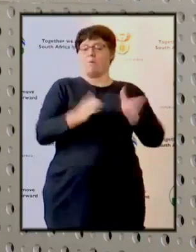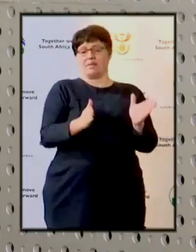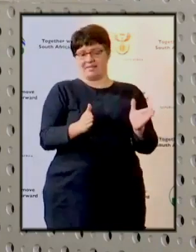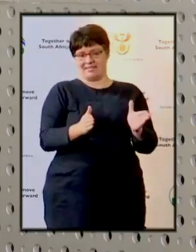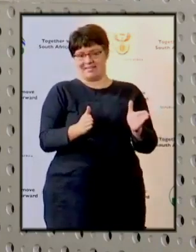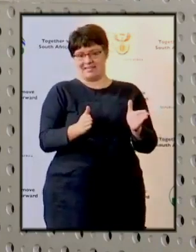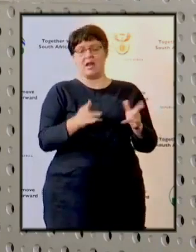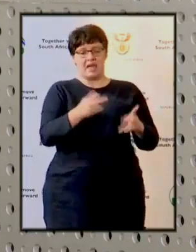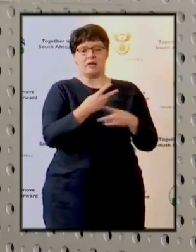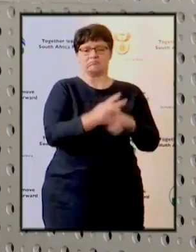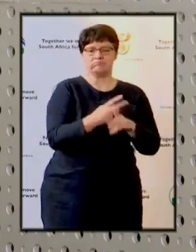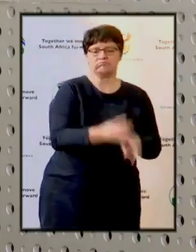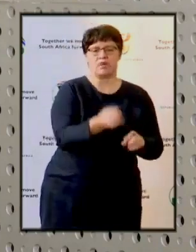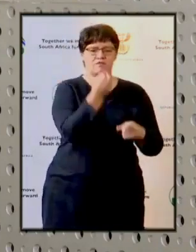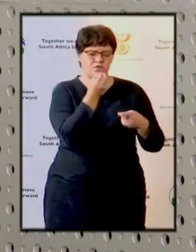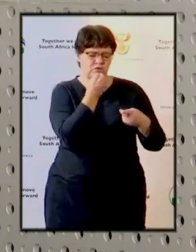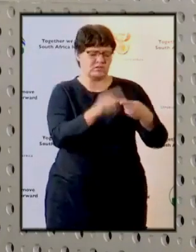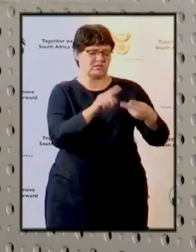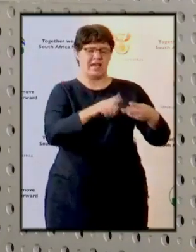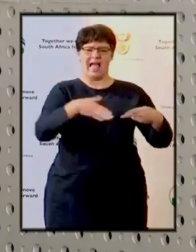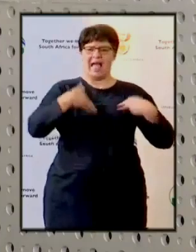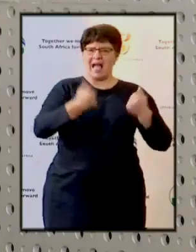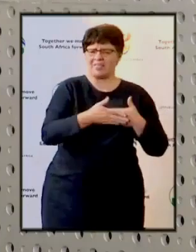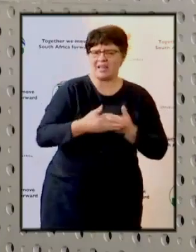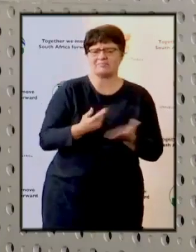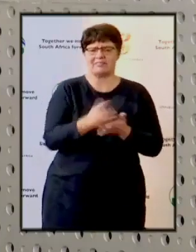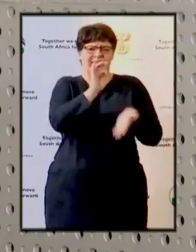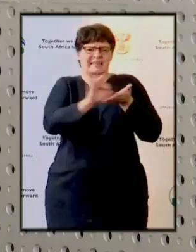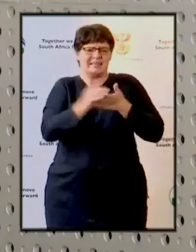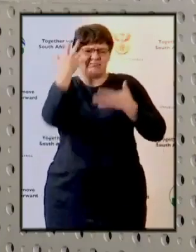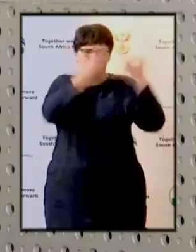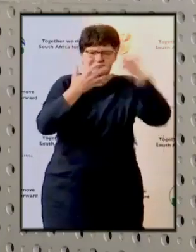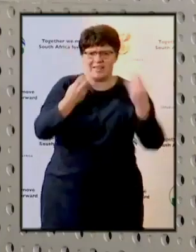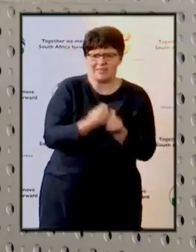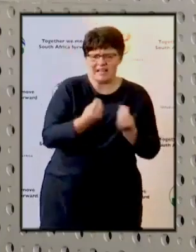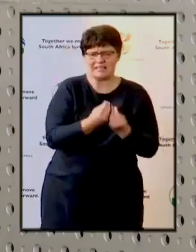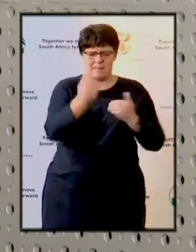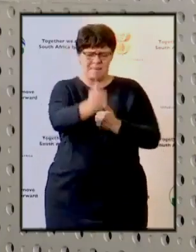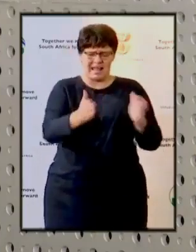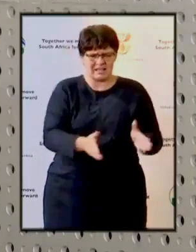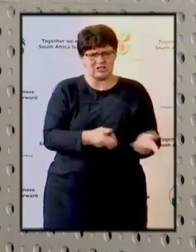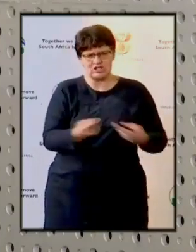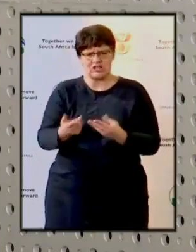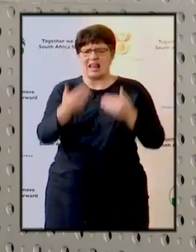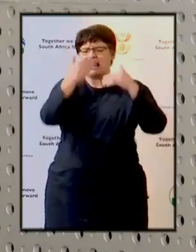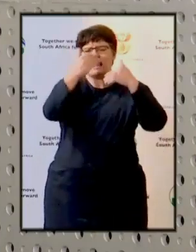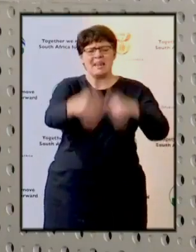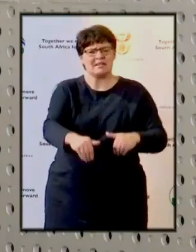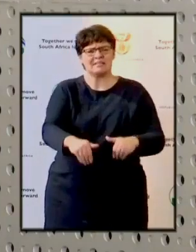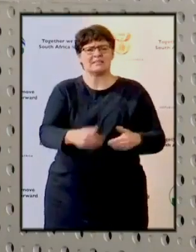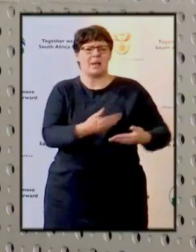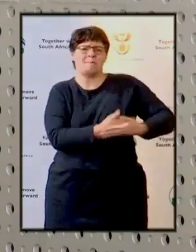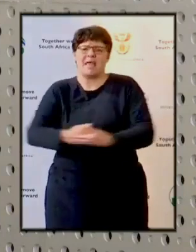for the production of food and healthcare products and hygiene products and some packaging, some limited